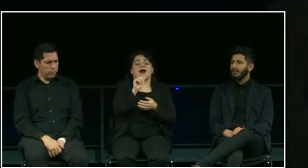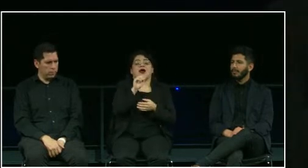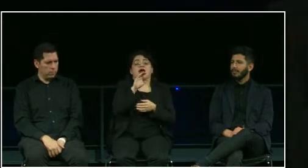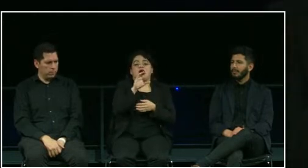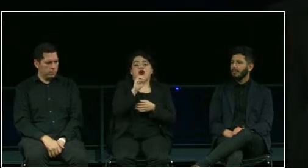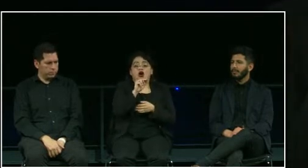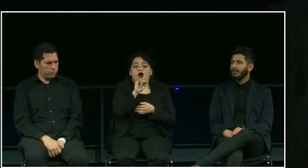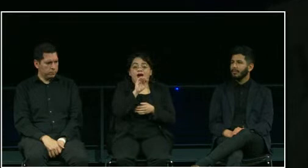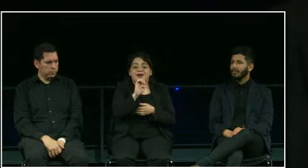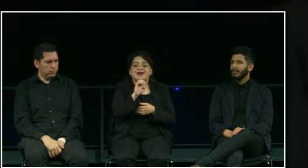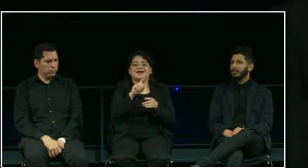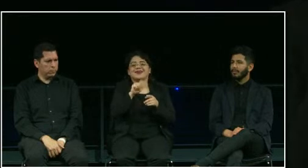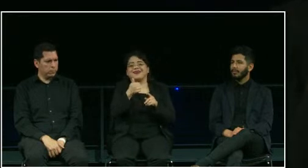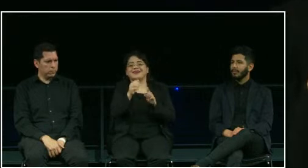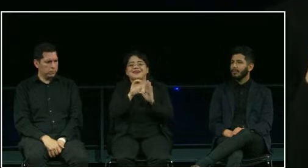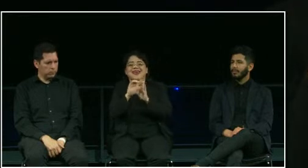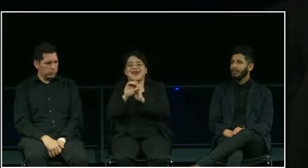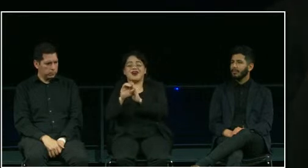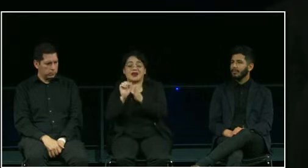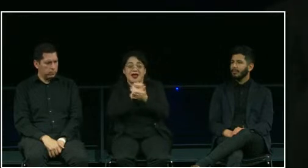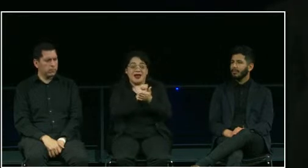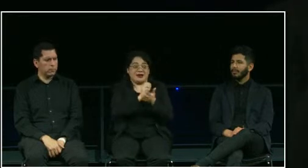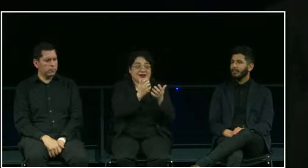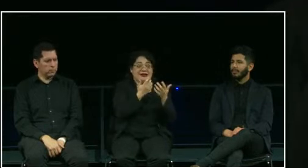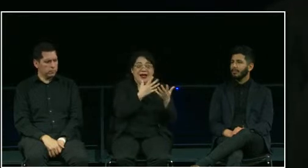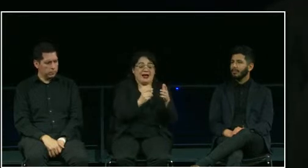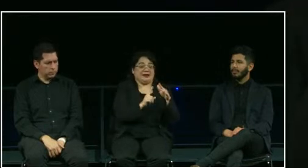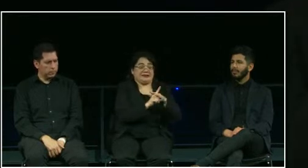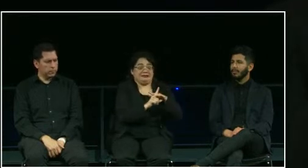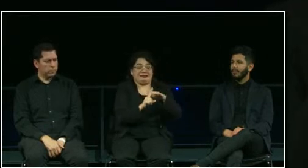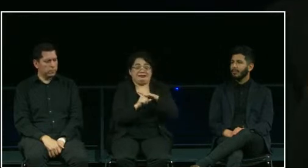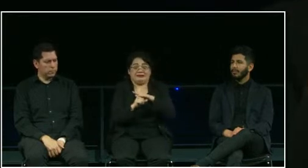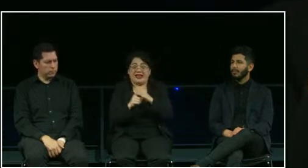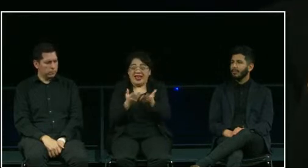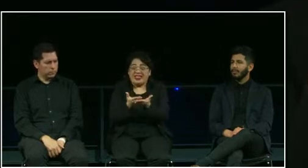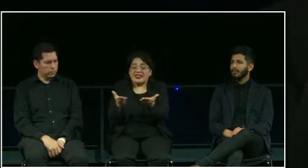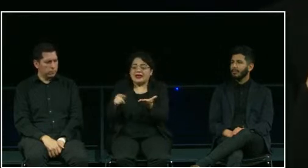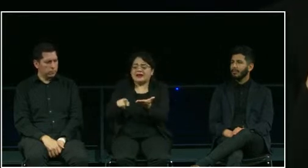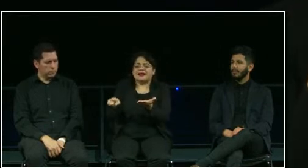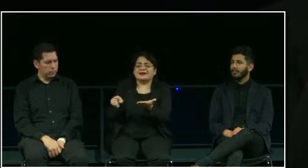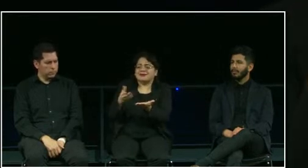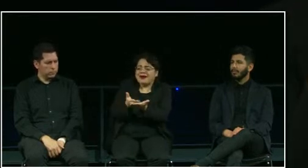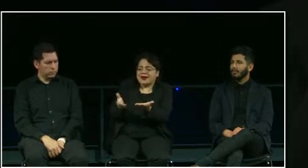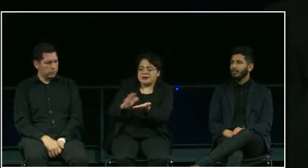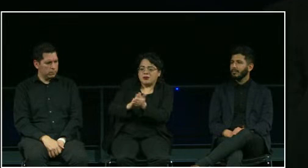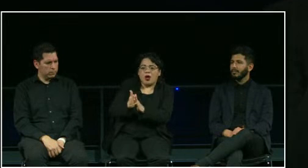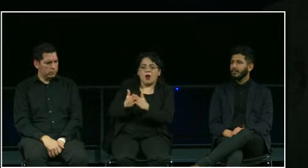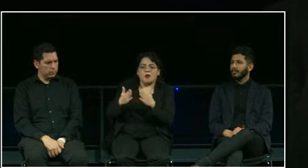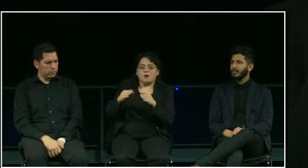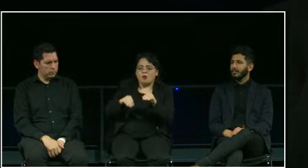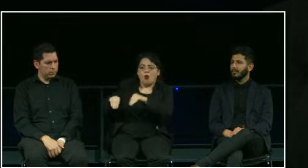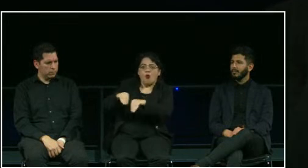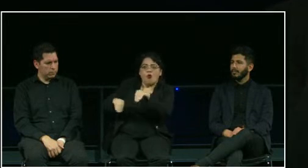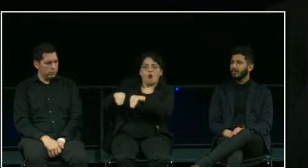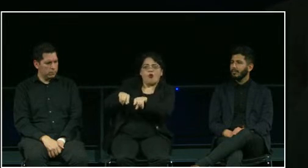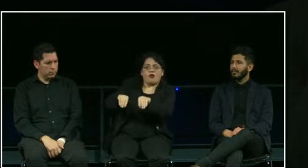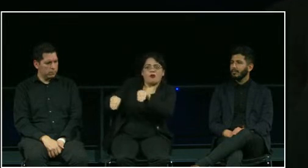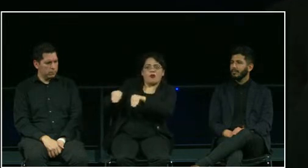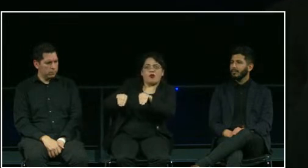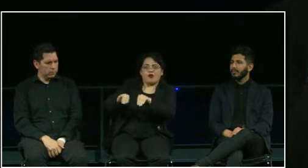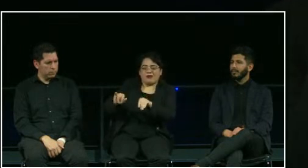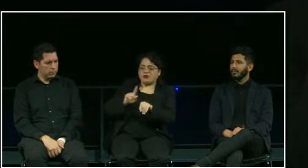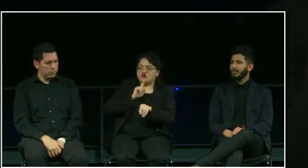many other characters in the film, they're also animating seemingly inanimate objects. And the interactions had to seem